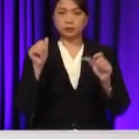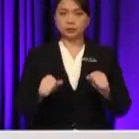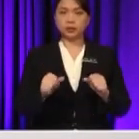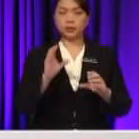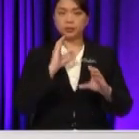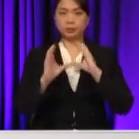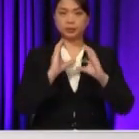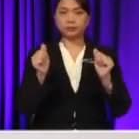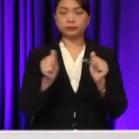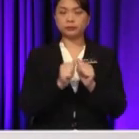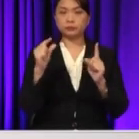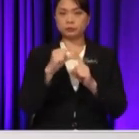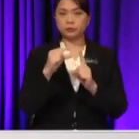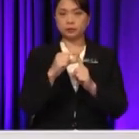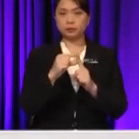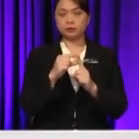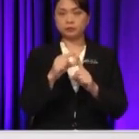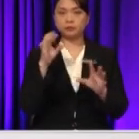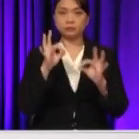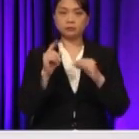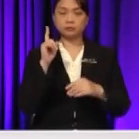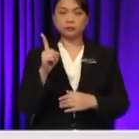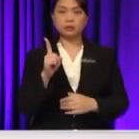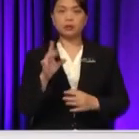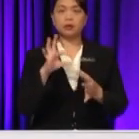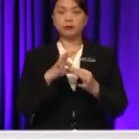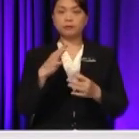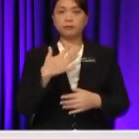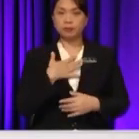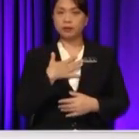communicate with words? Okay, so